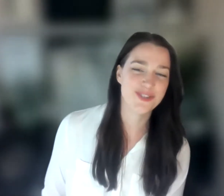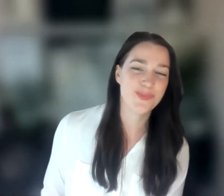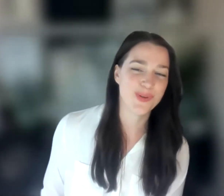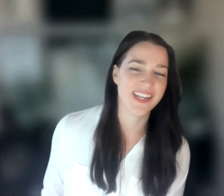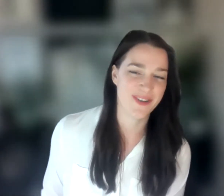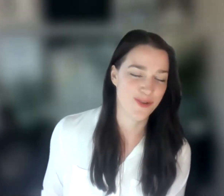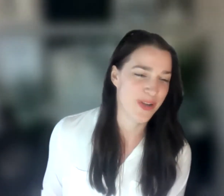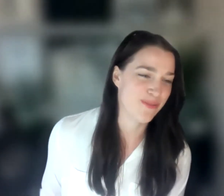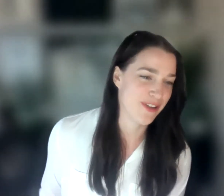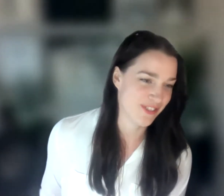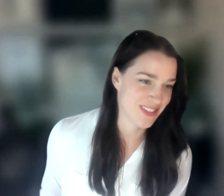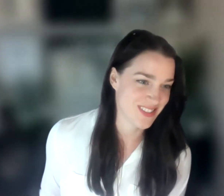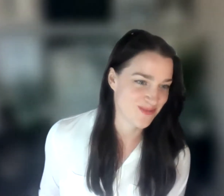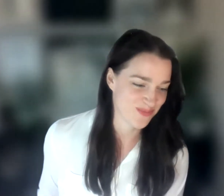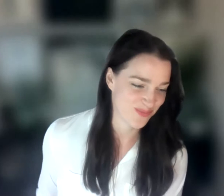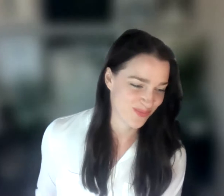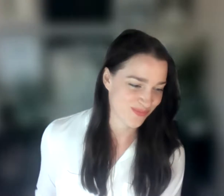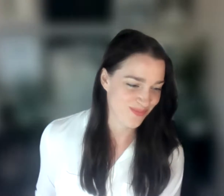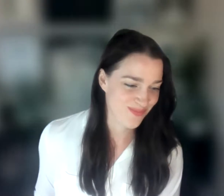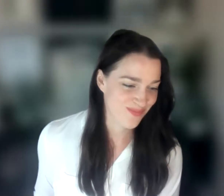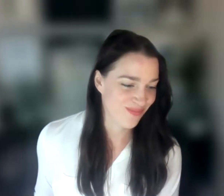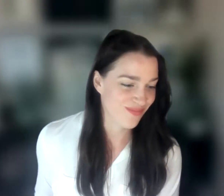WCAG 2.0 by reference.